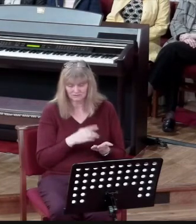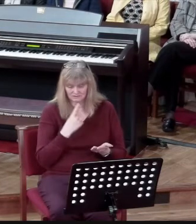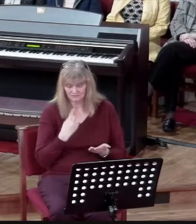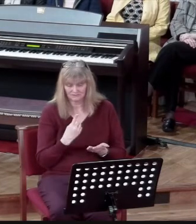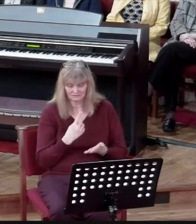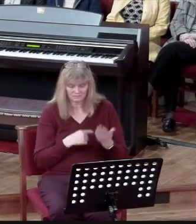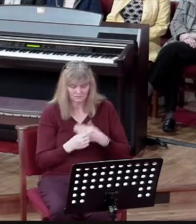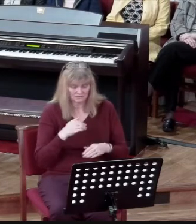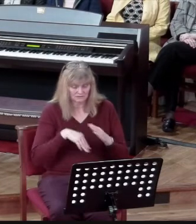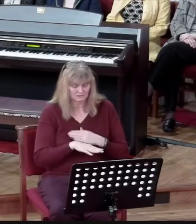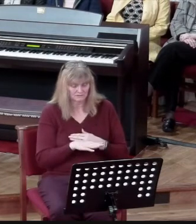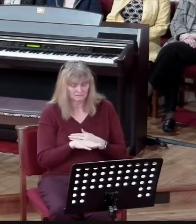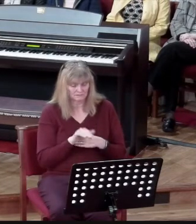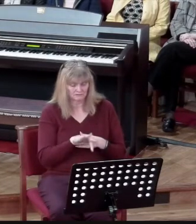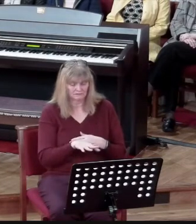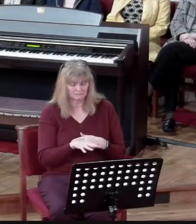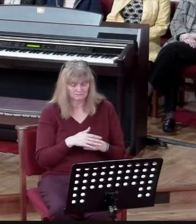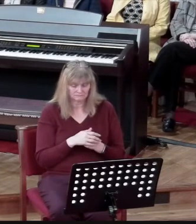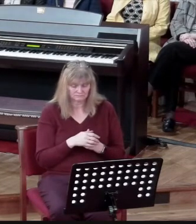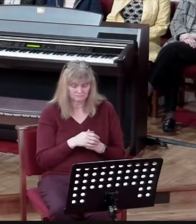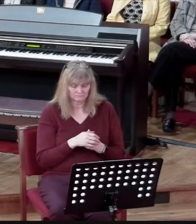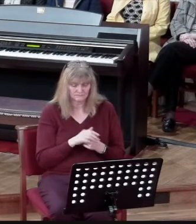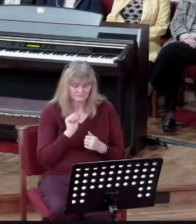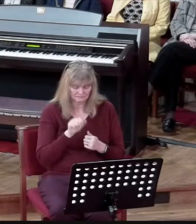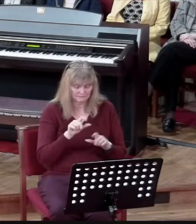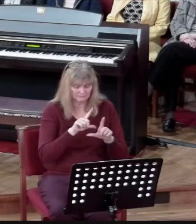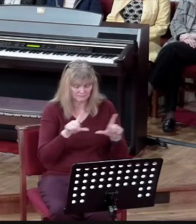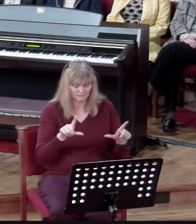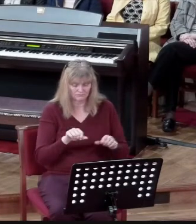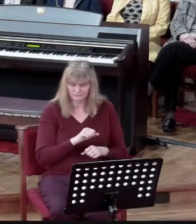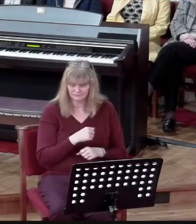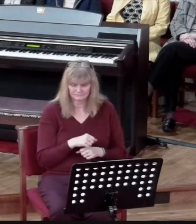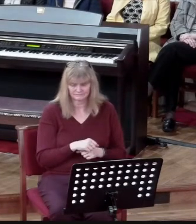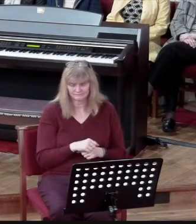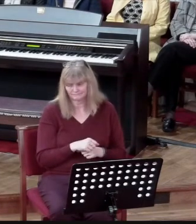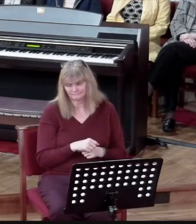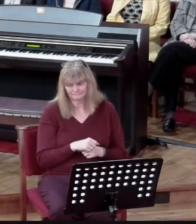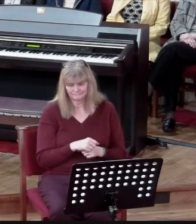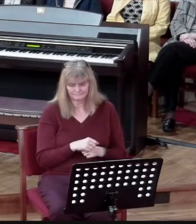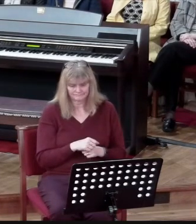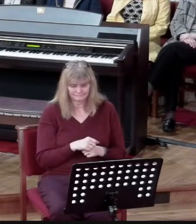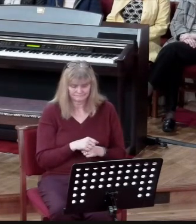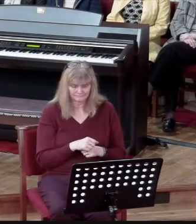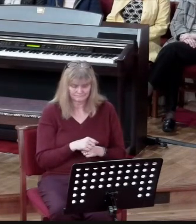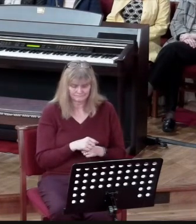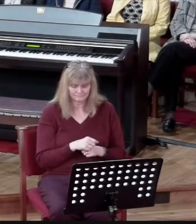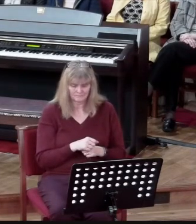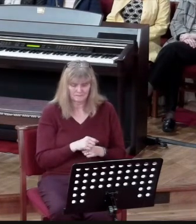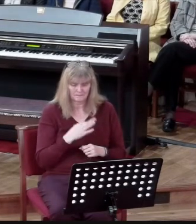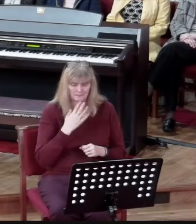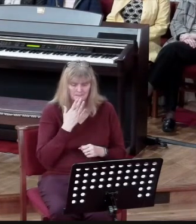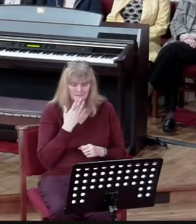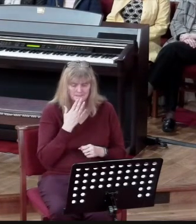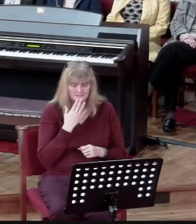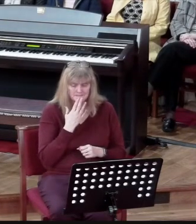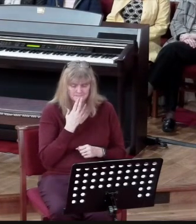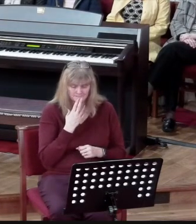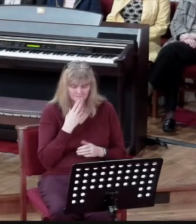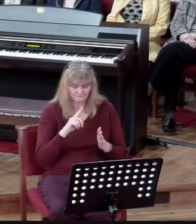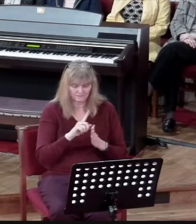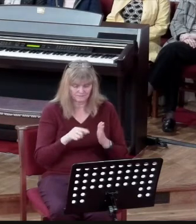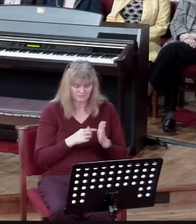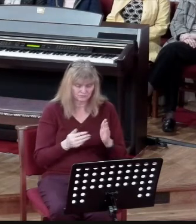dozen. It is the Lord. And it's Peter who jumps into the water, leaving everyone else to do the work. And